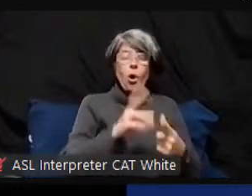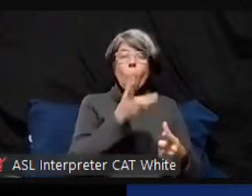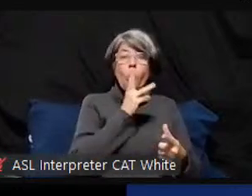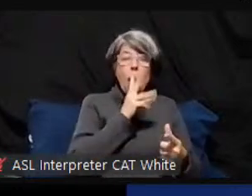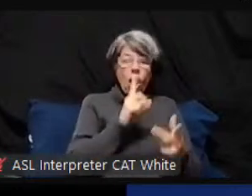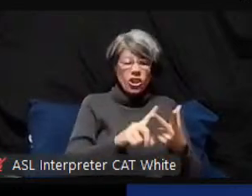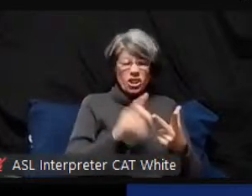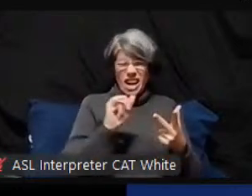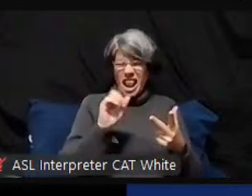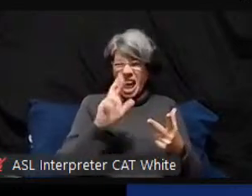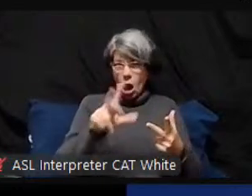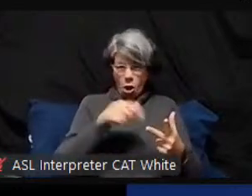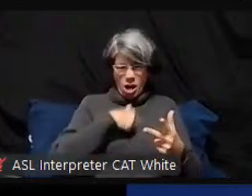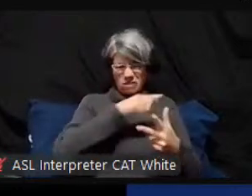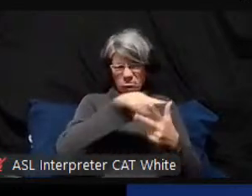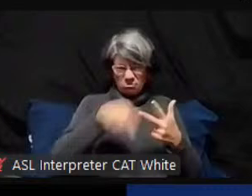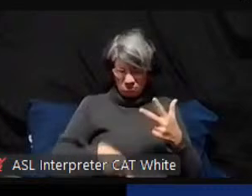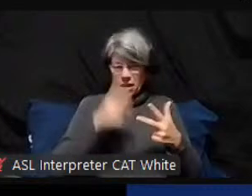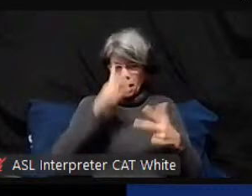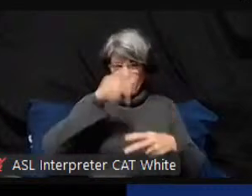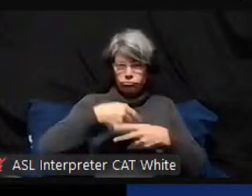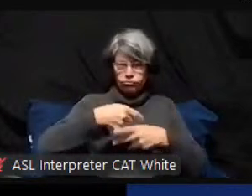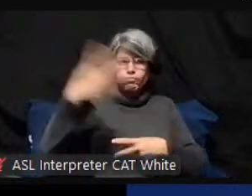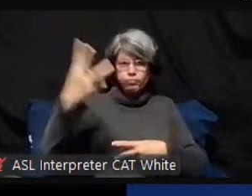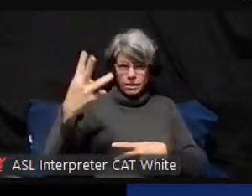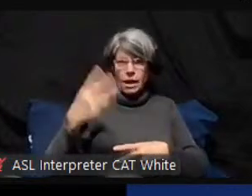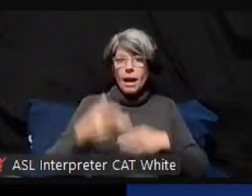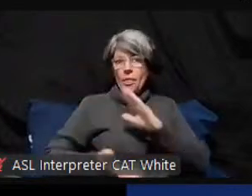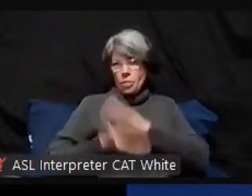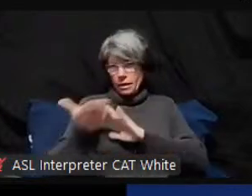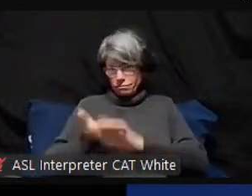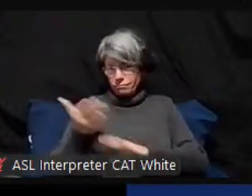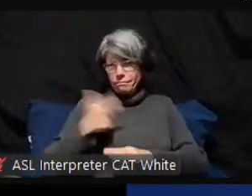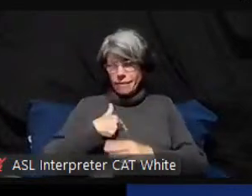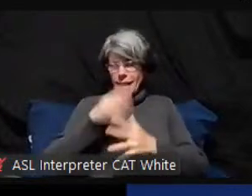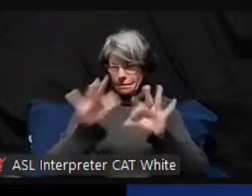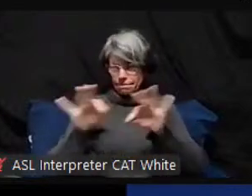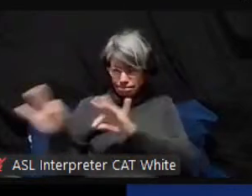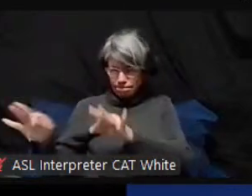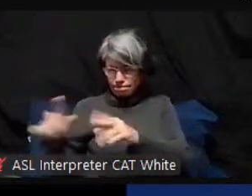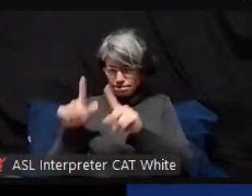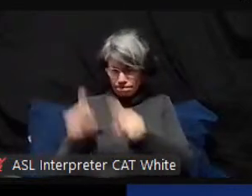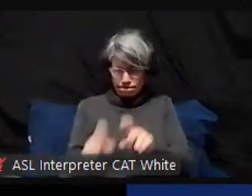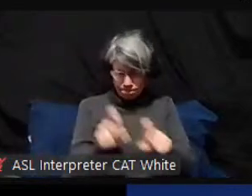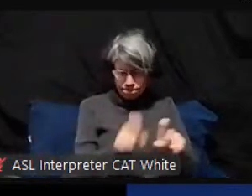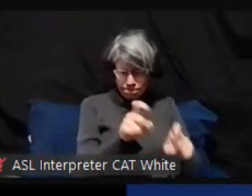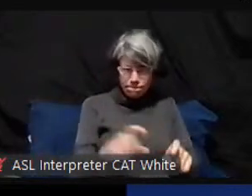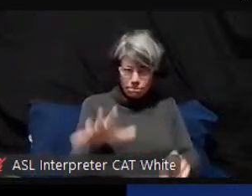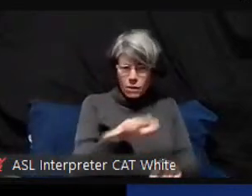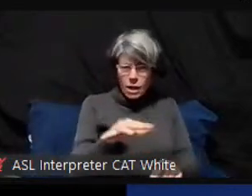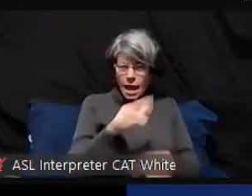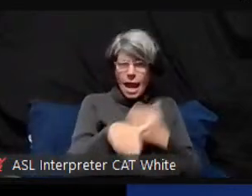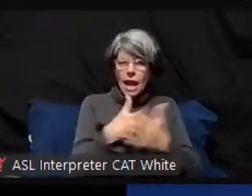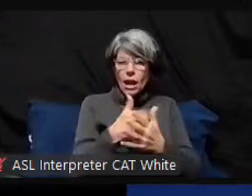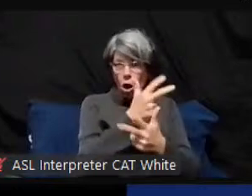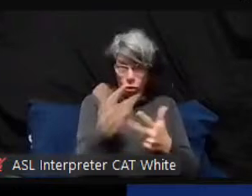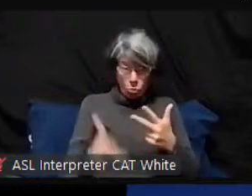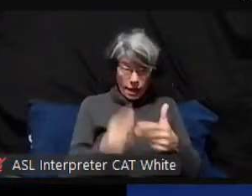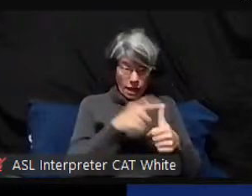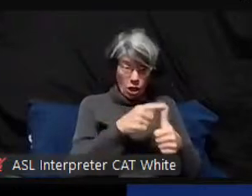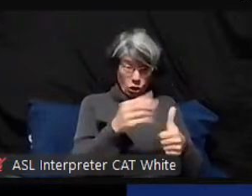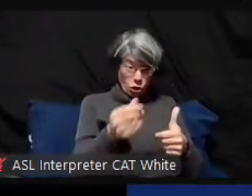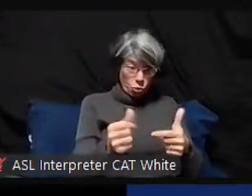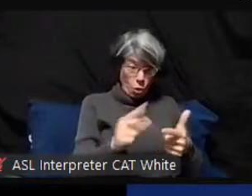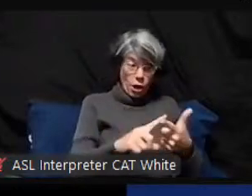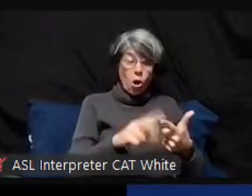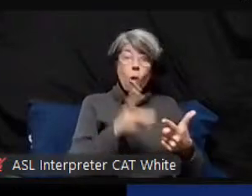pull up the different entities that are conducting sampling in all three areas. So soil, water,